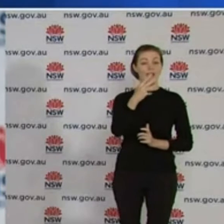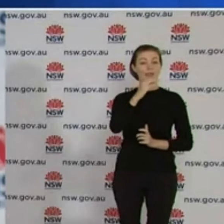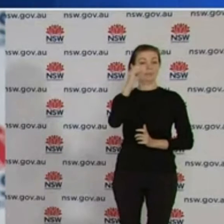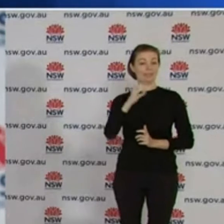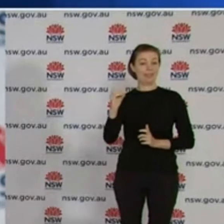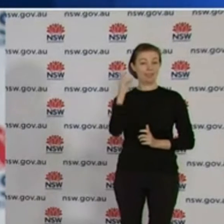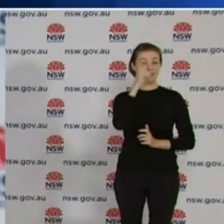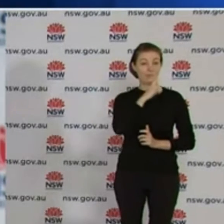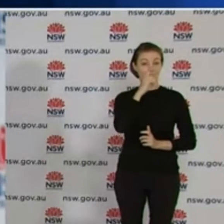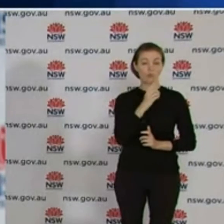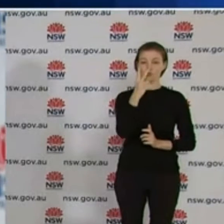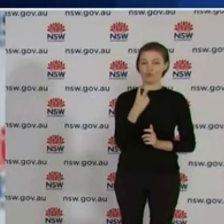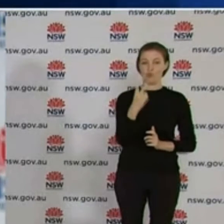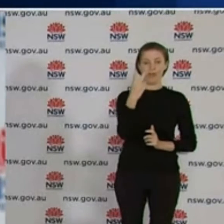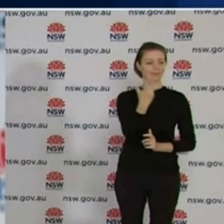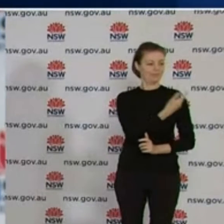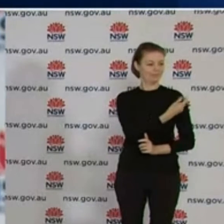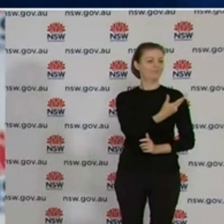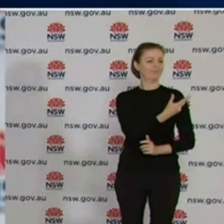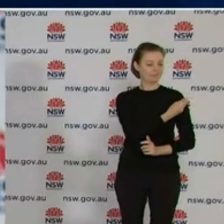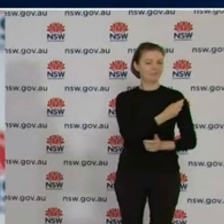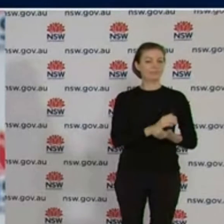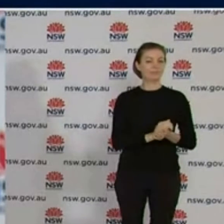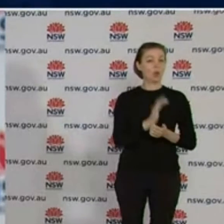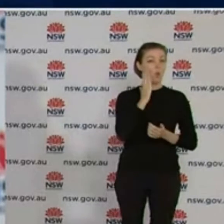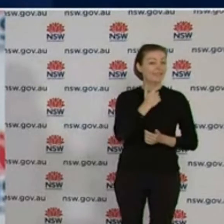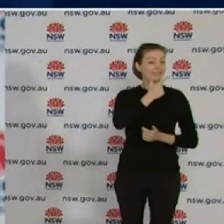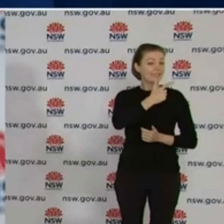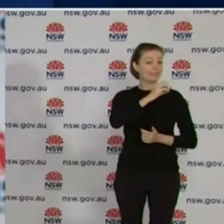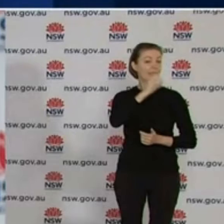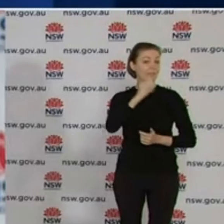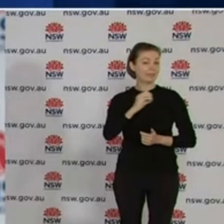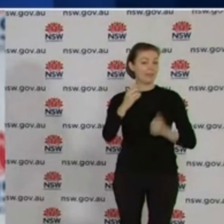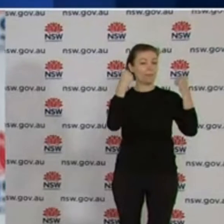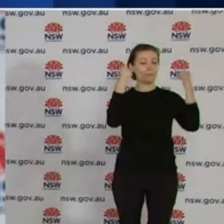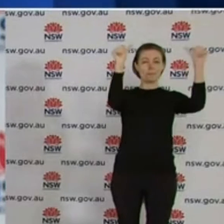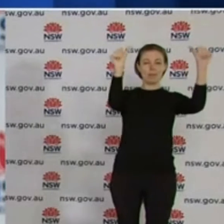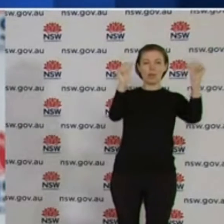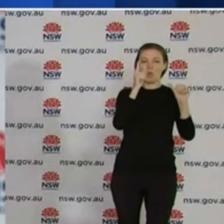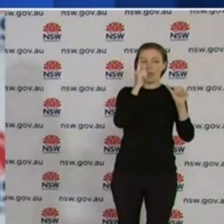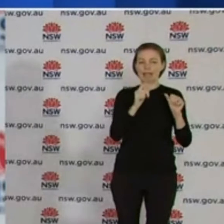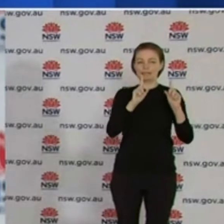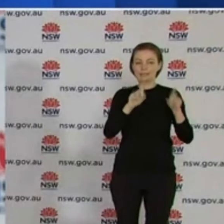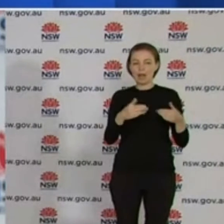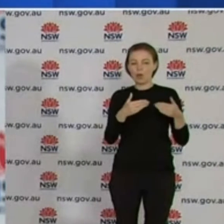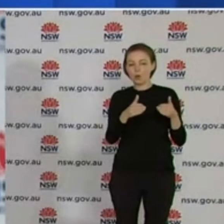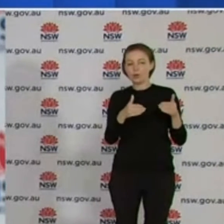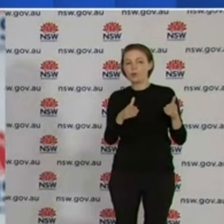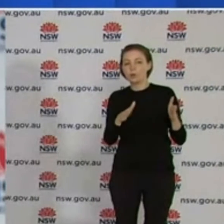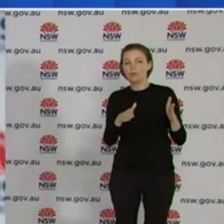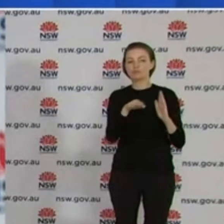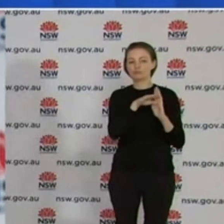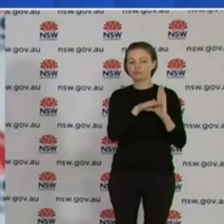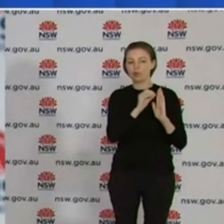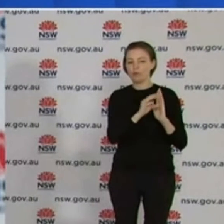figure, and as soon as we get to 70% double dose, we'll be able to do all those things that are set out in the roadmap, which we announced some weeks